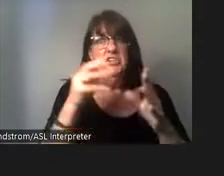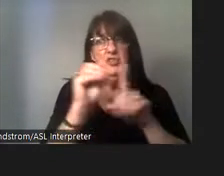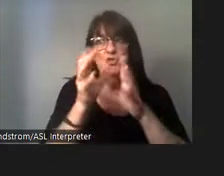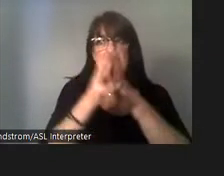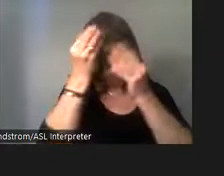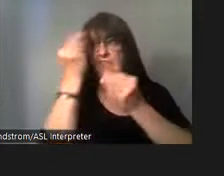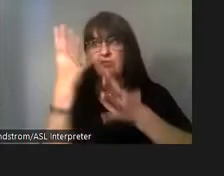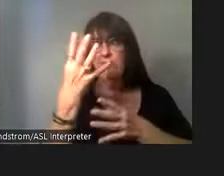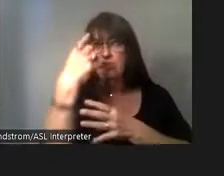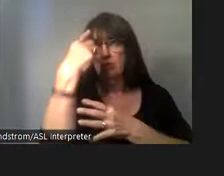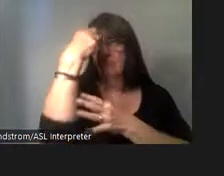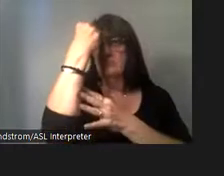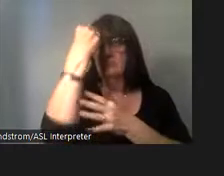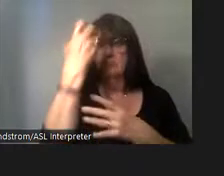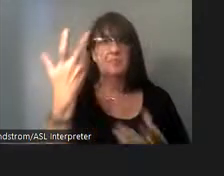us to retain.